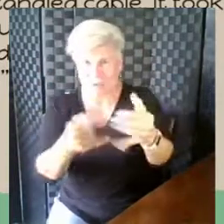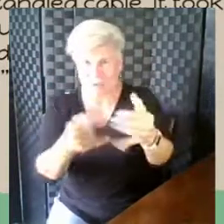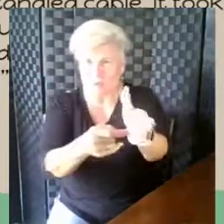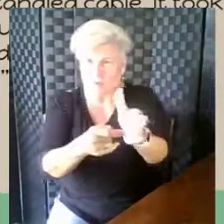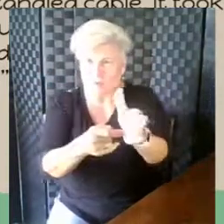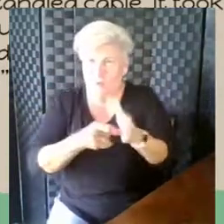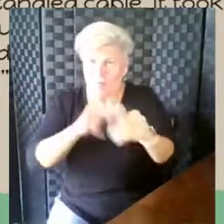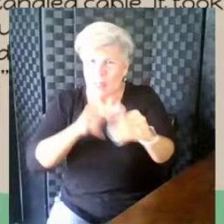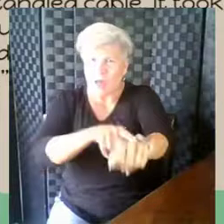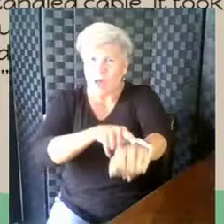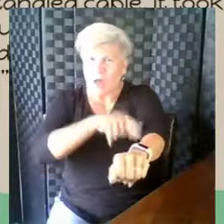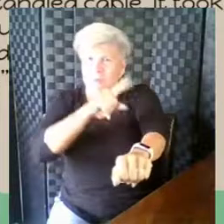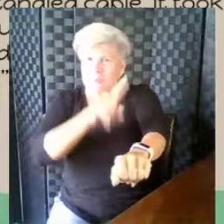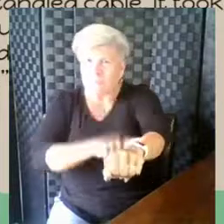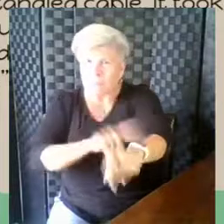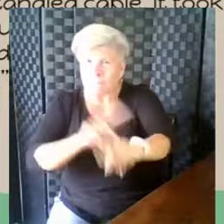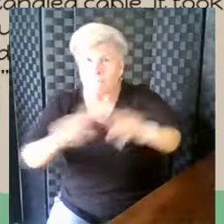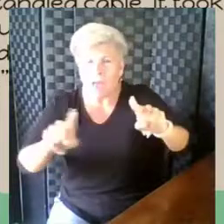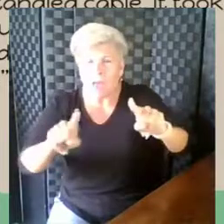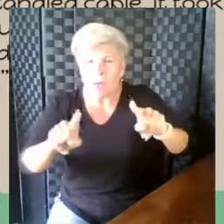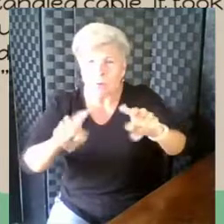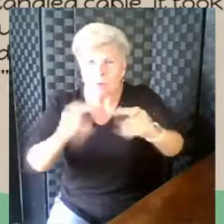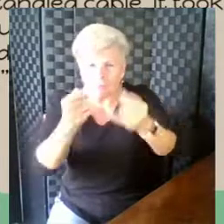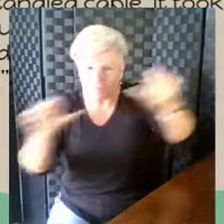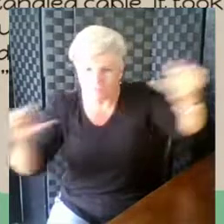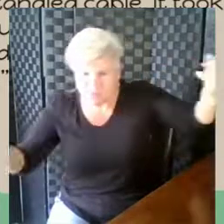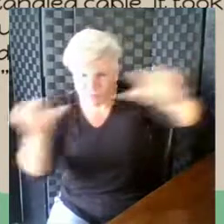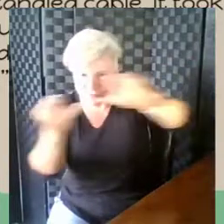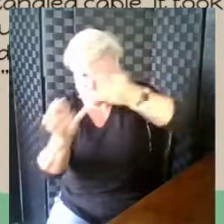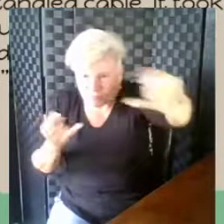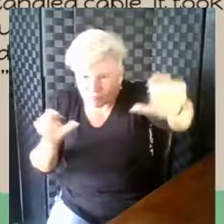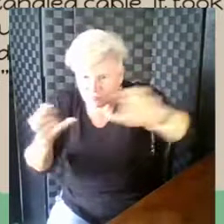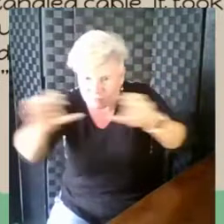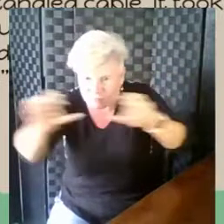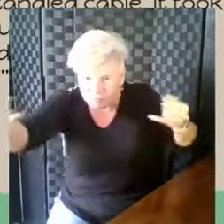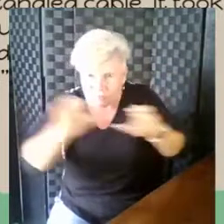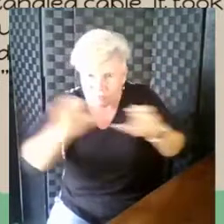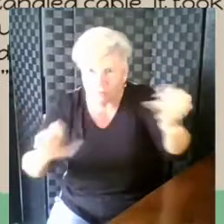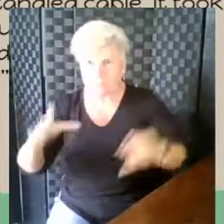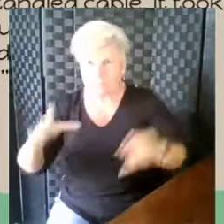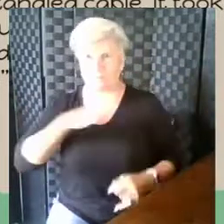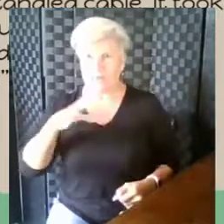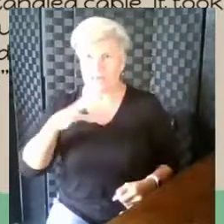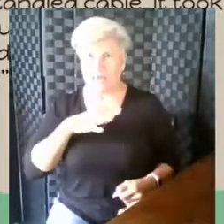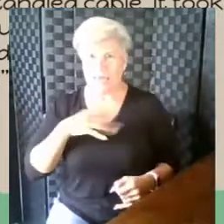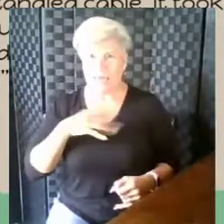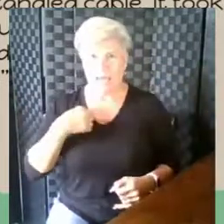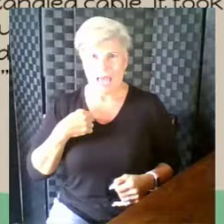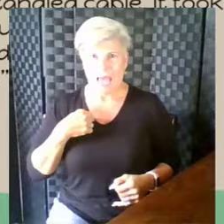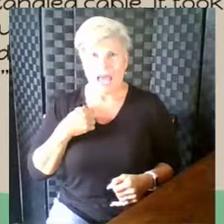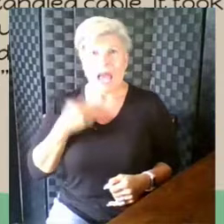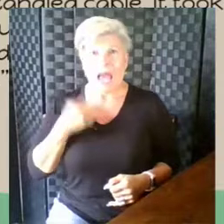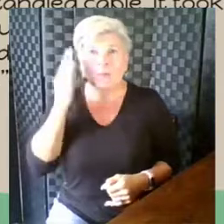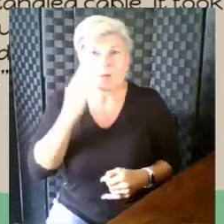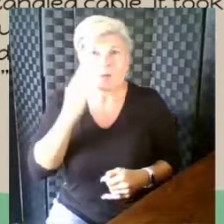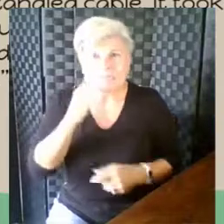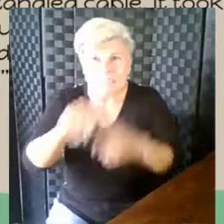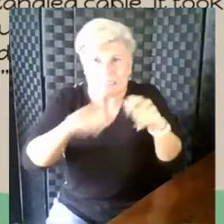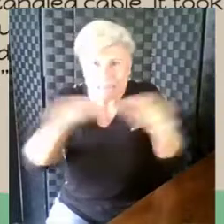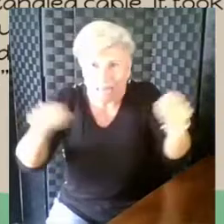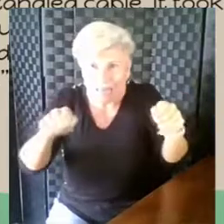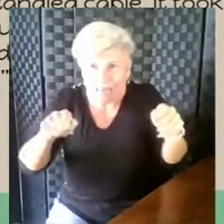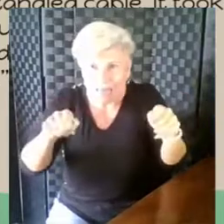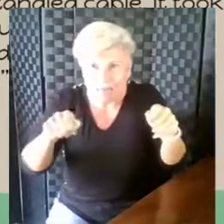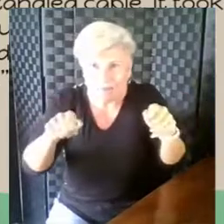a long time, but we were able to untangle it. I am going to tie